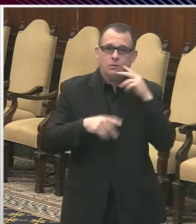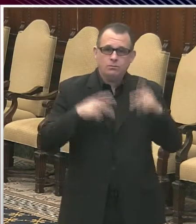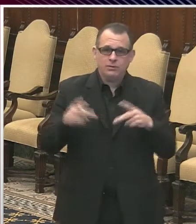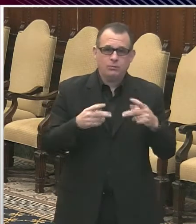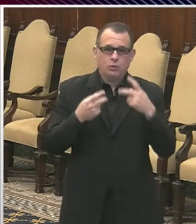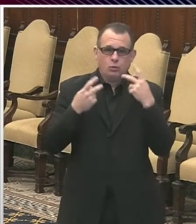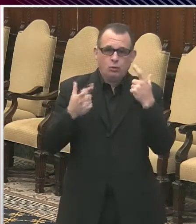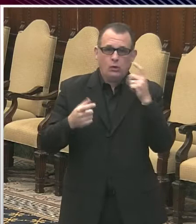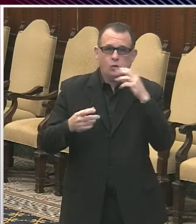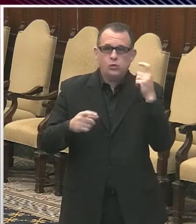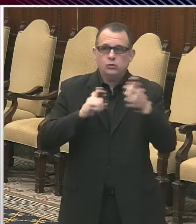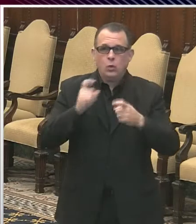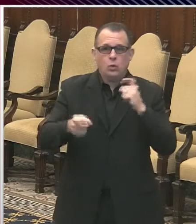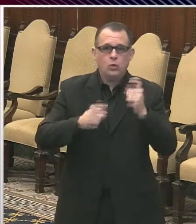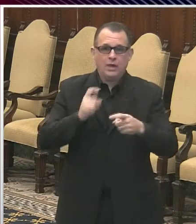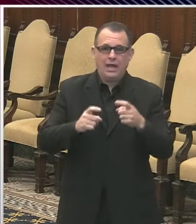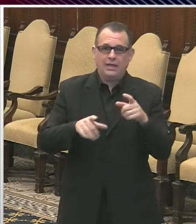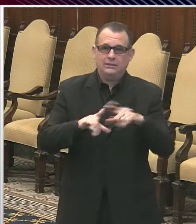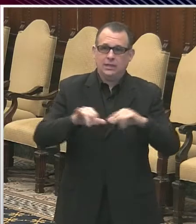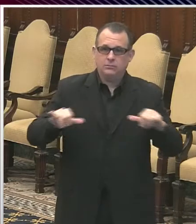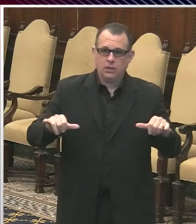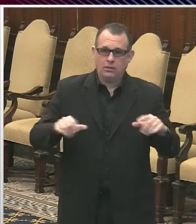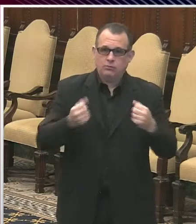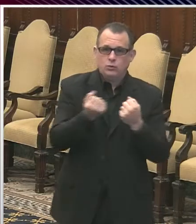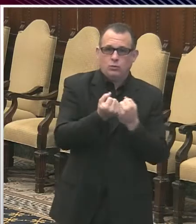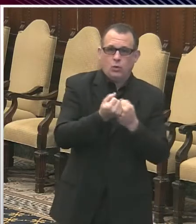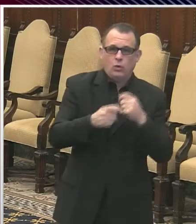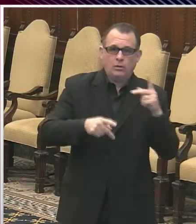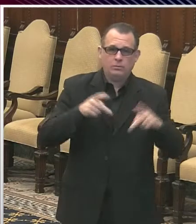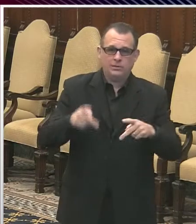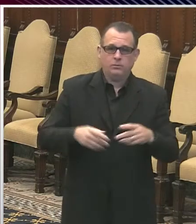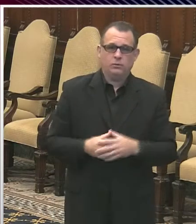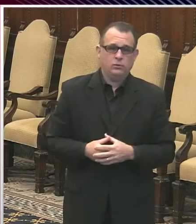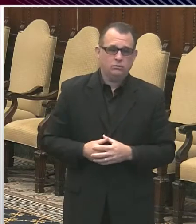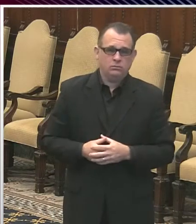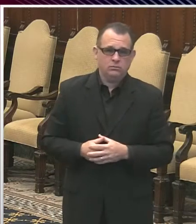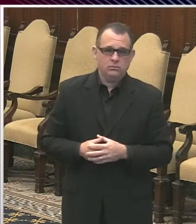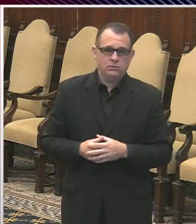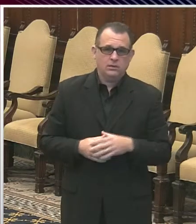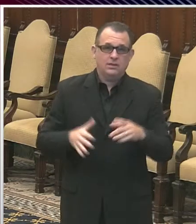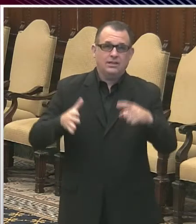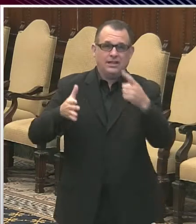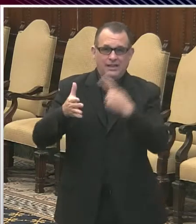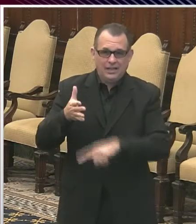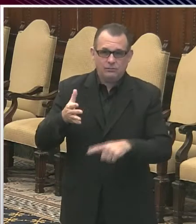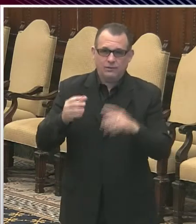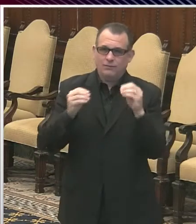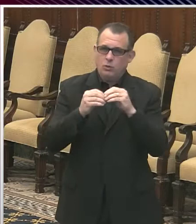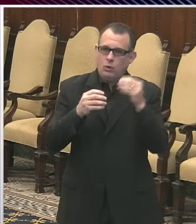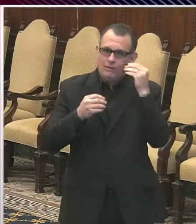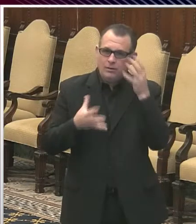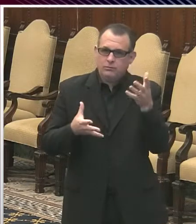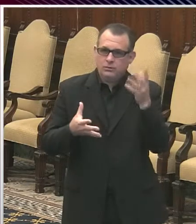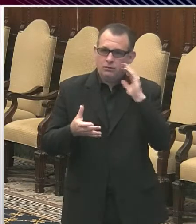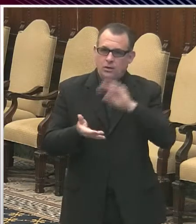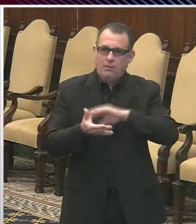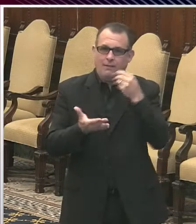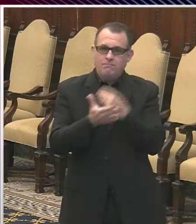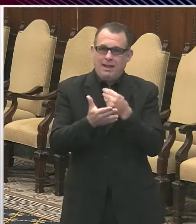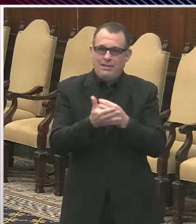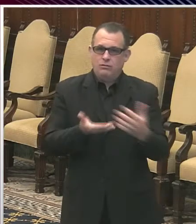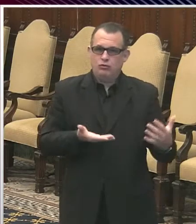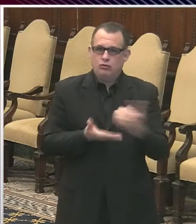to support organizations on the front lines of the pandemic. In the coming week, we'll have more information on the generous donations that resulted from the